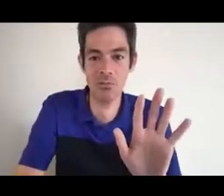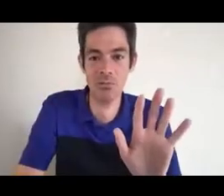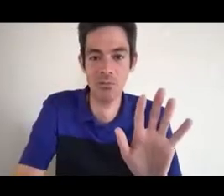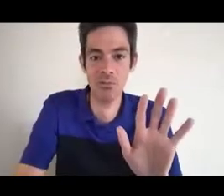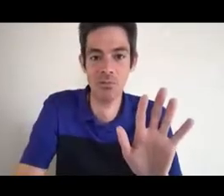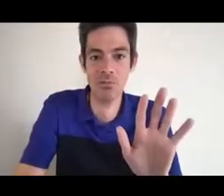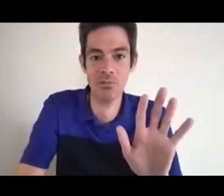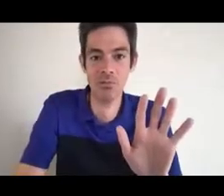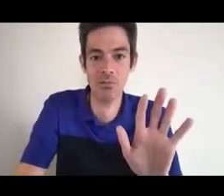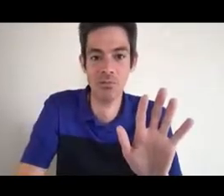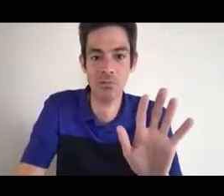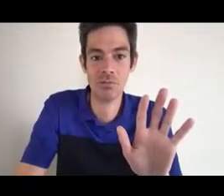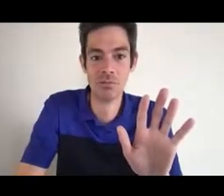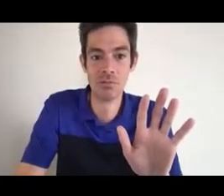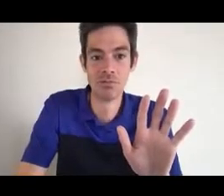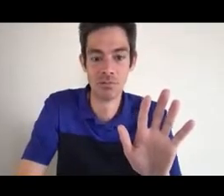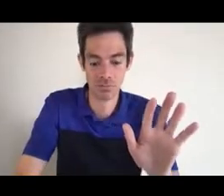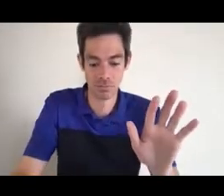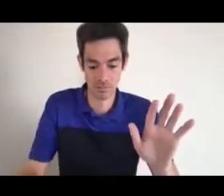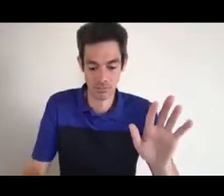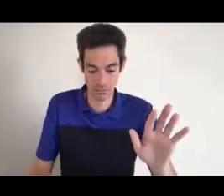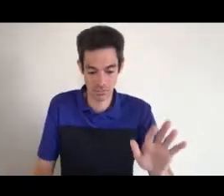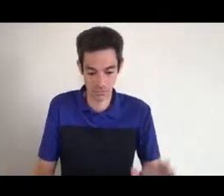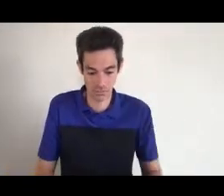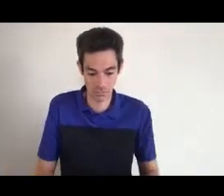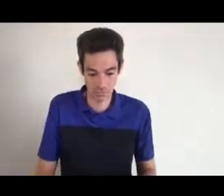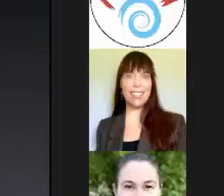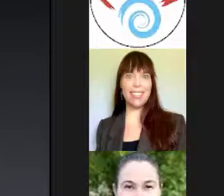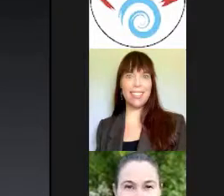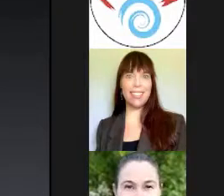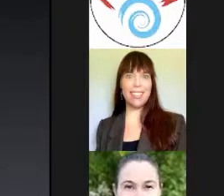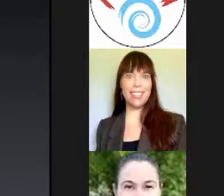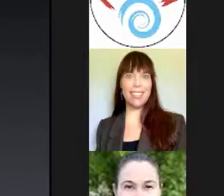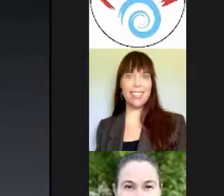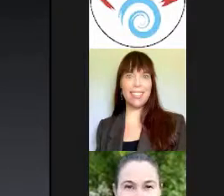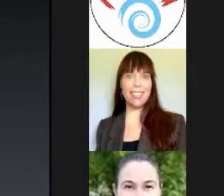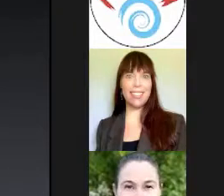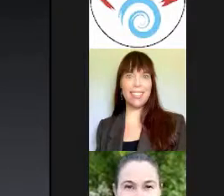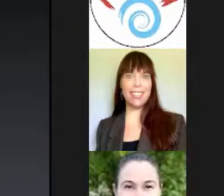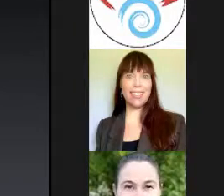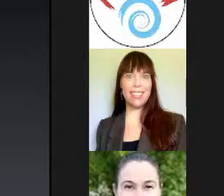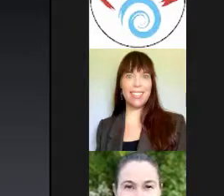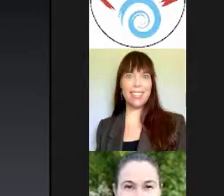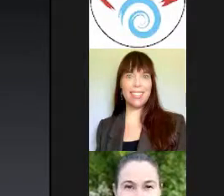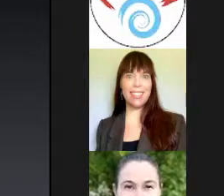next topic, but before that, I want to make sure there's no questions.